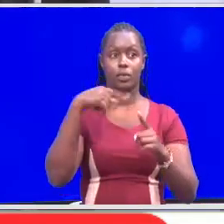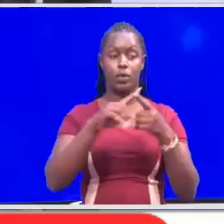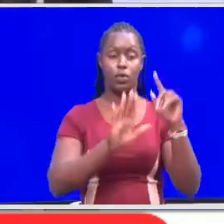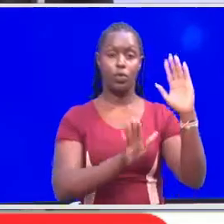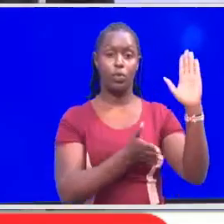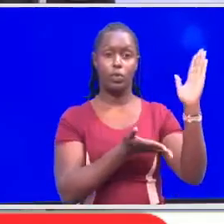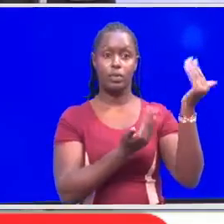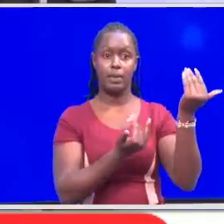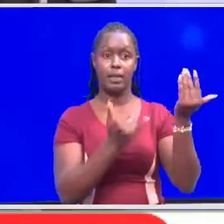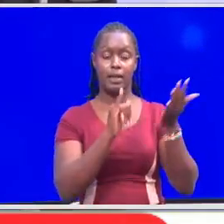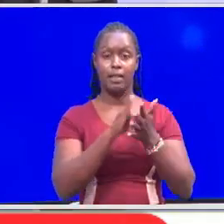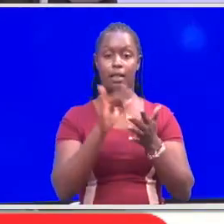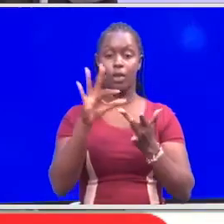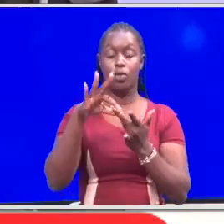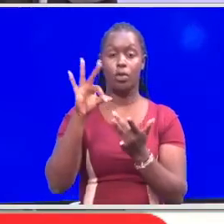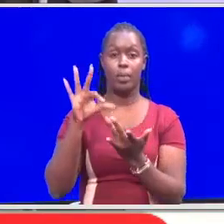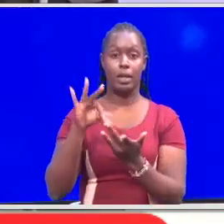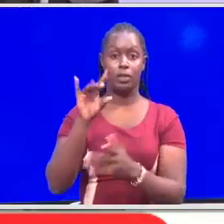that nomination?